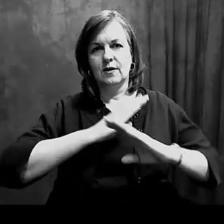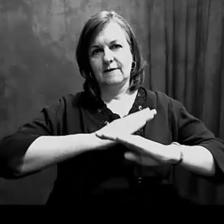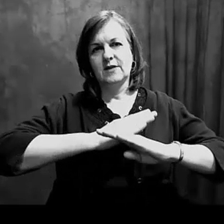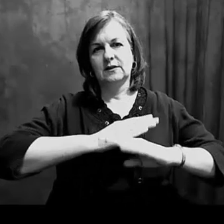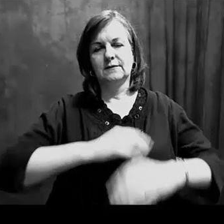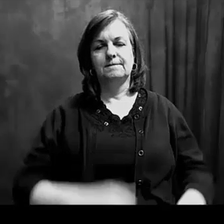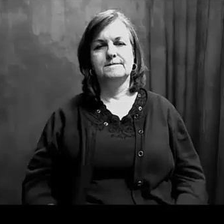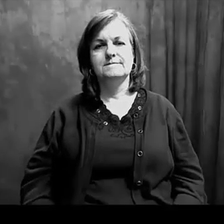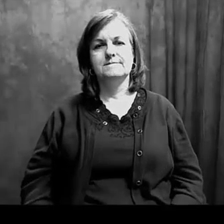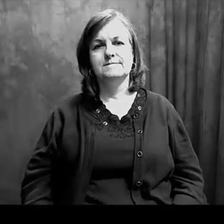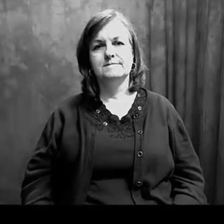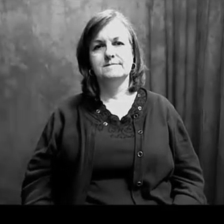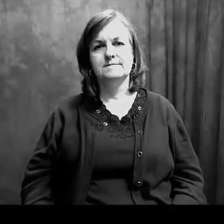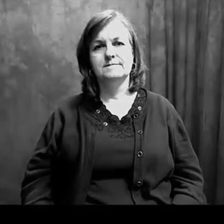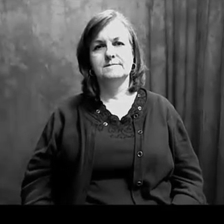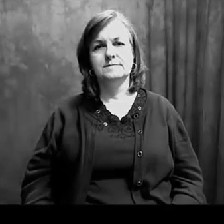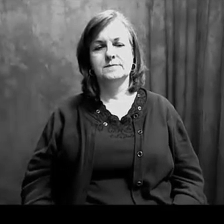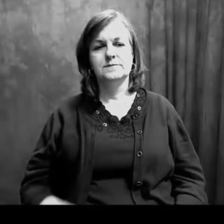defense.